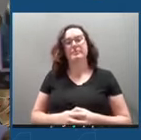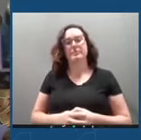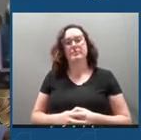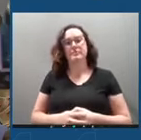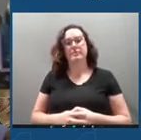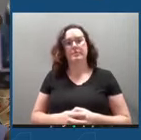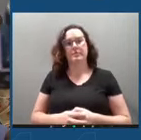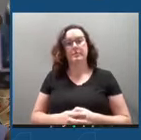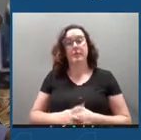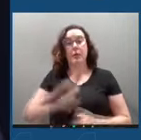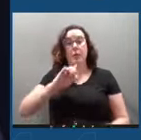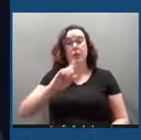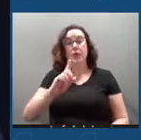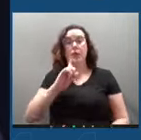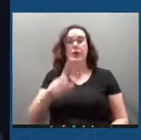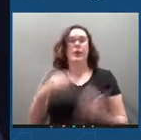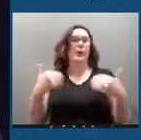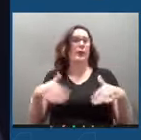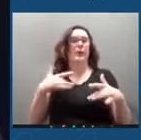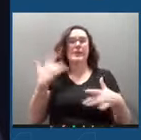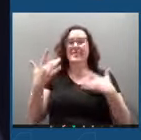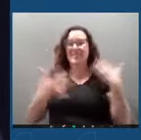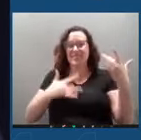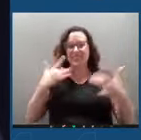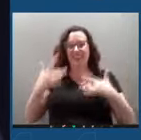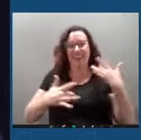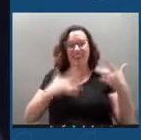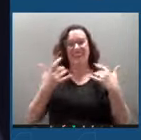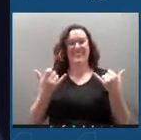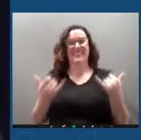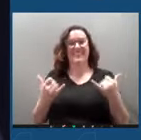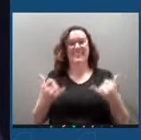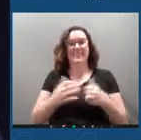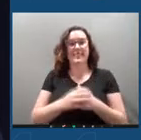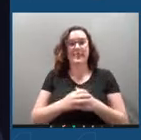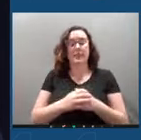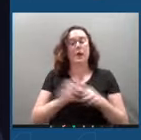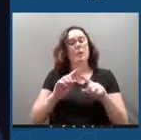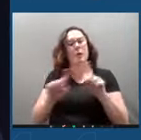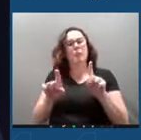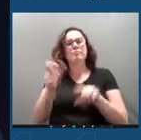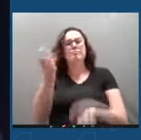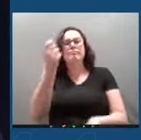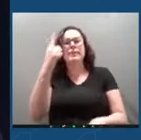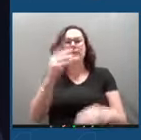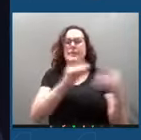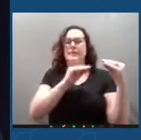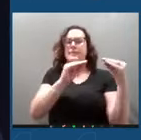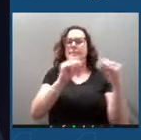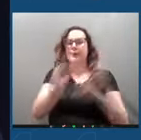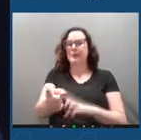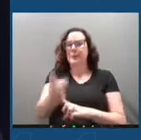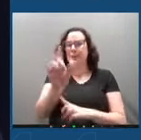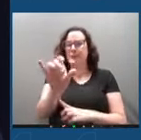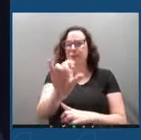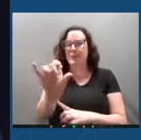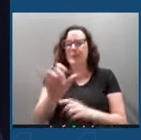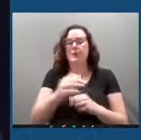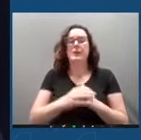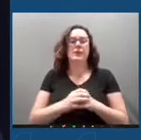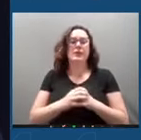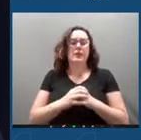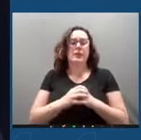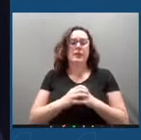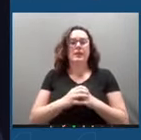Really, really an exciting moment, but also a teaching moment, a moment where I believe